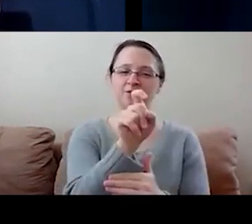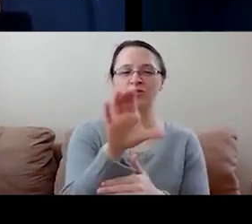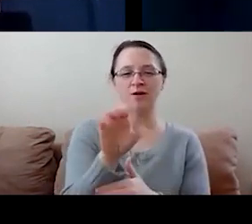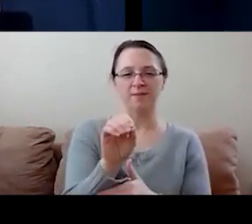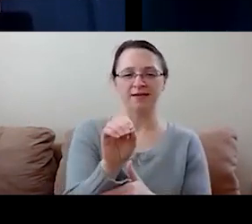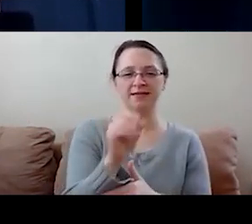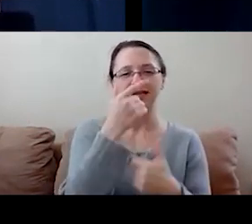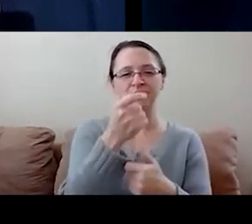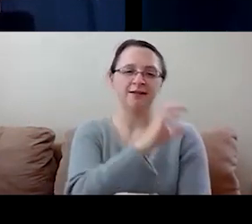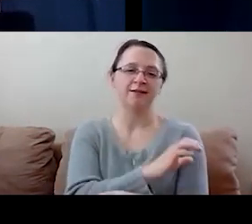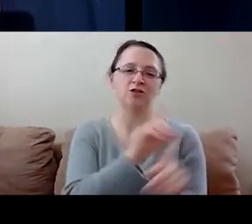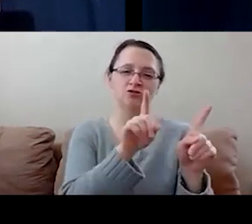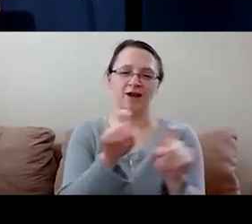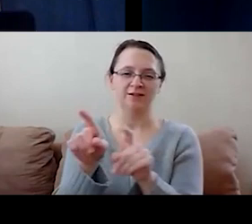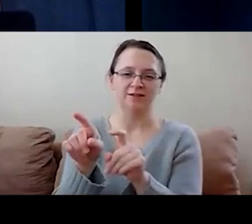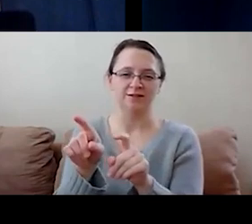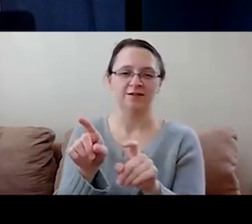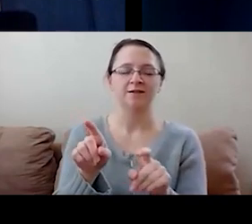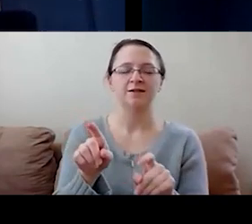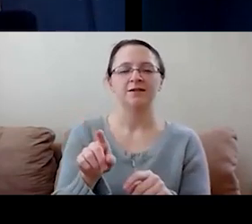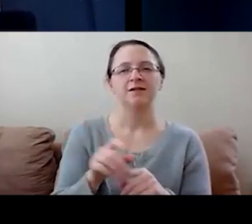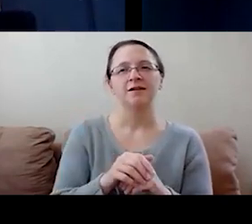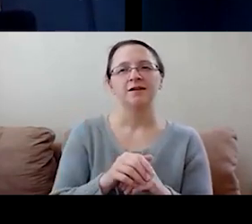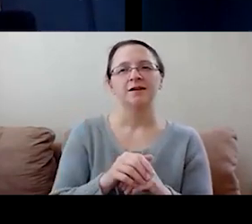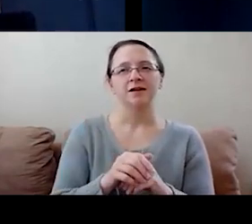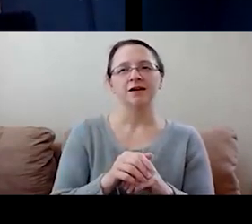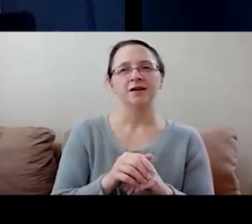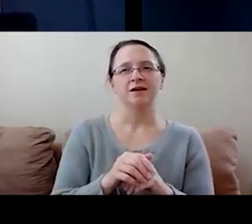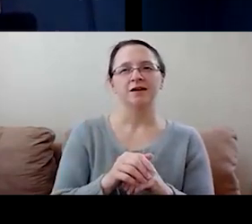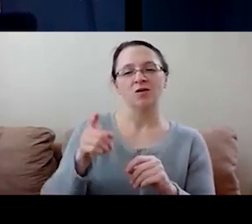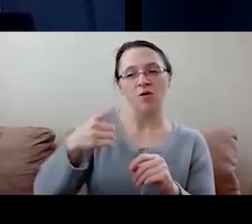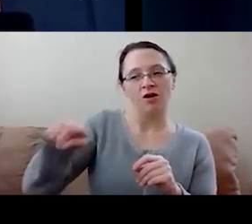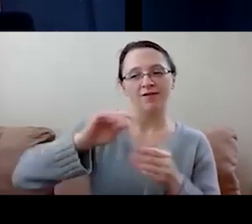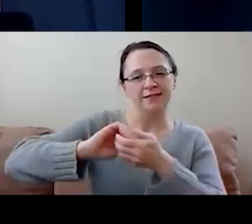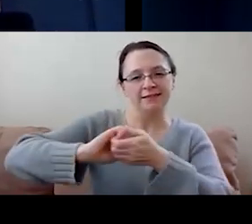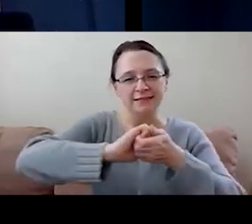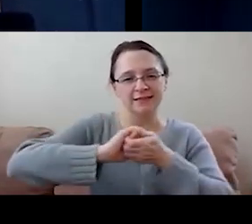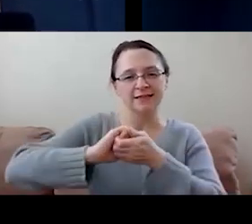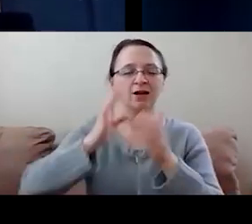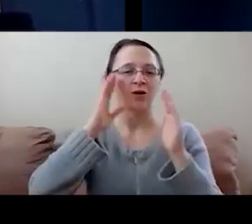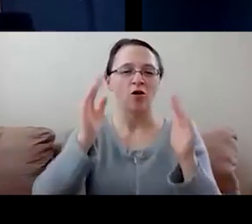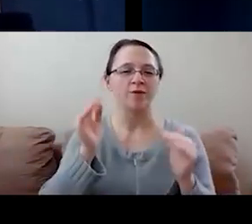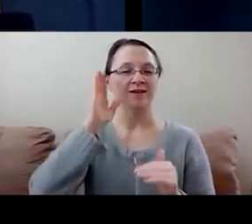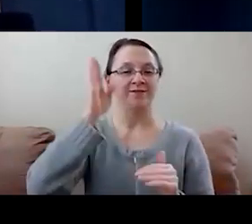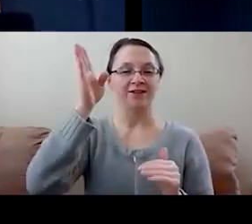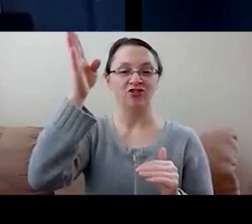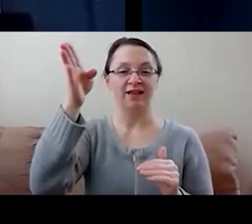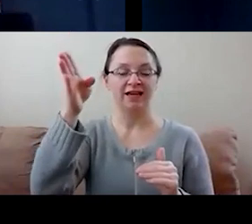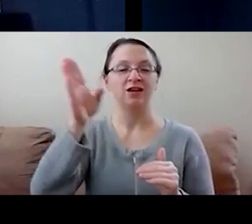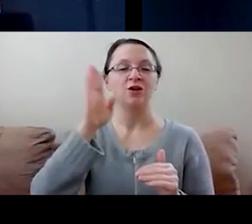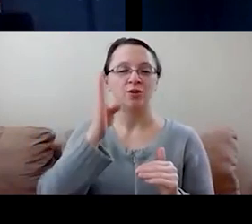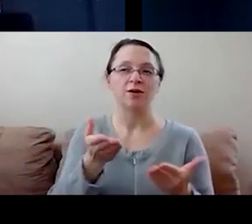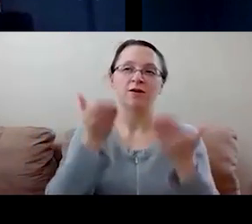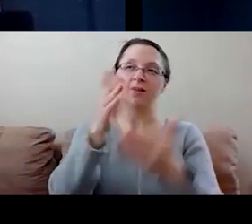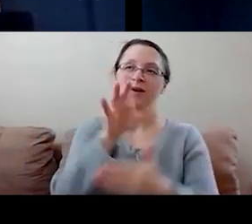in clinical trials. And we and them and all of us, we are hoping that eventually we will take it to the